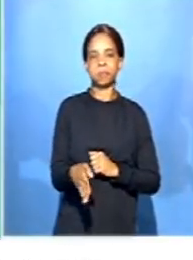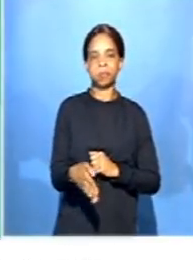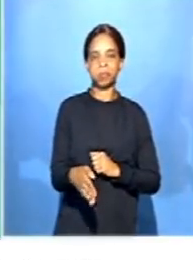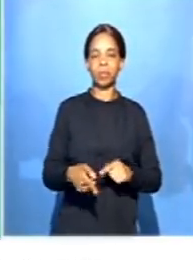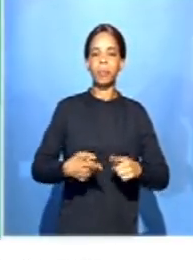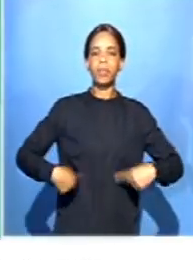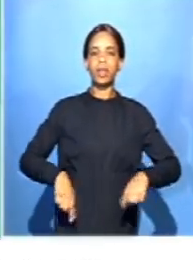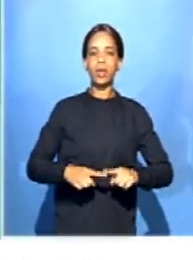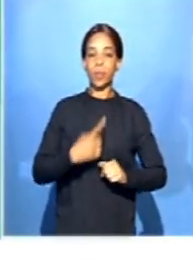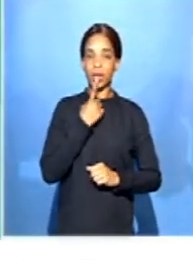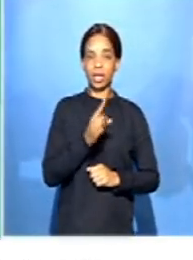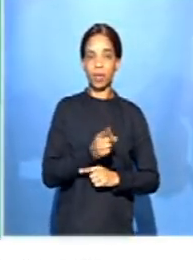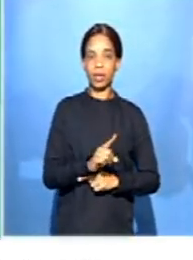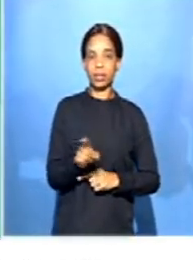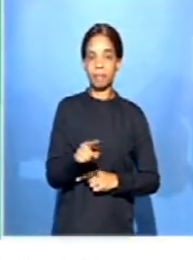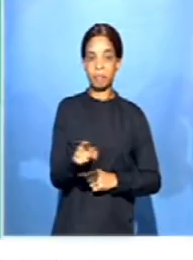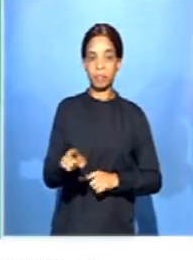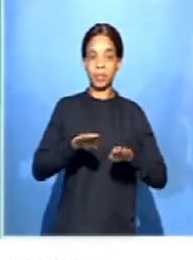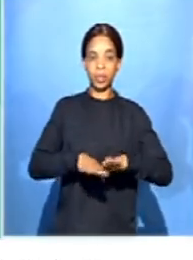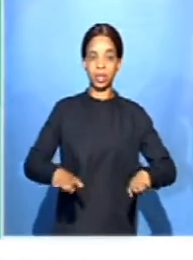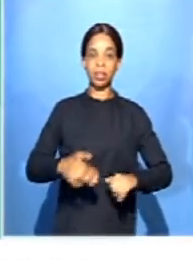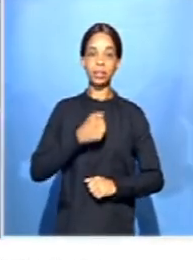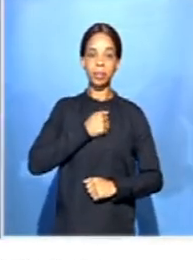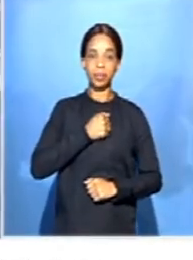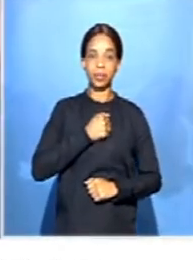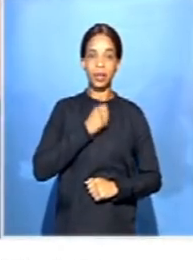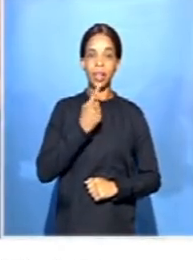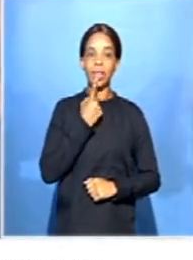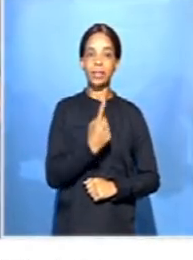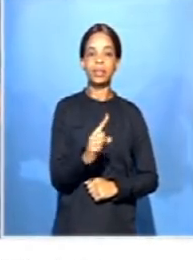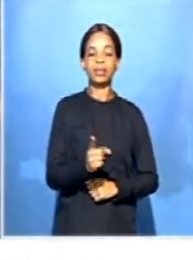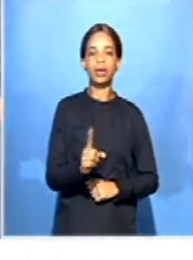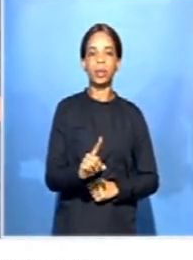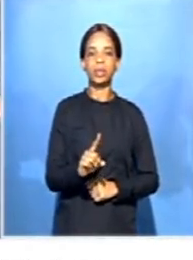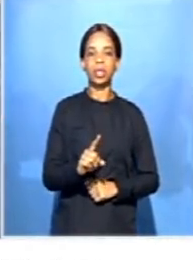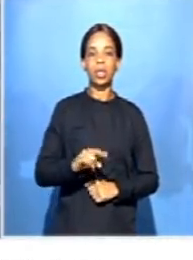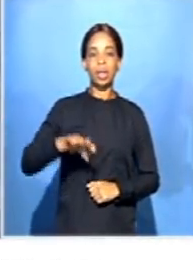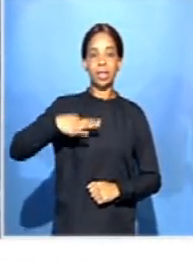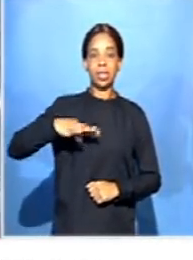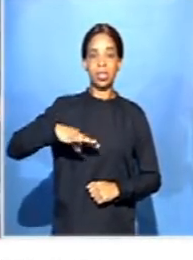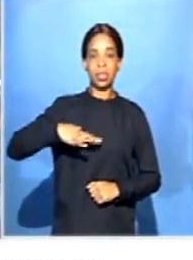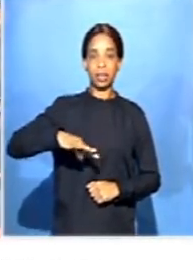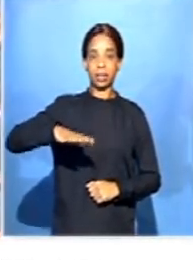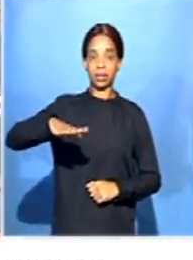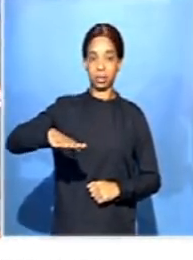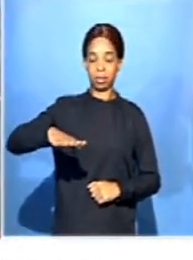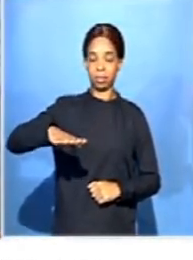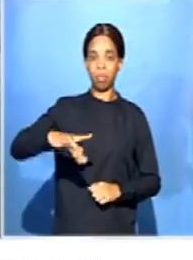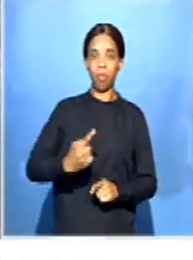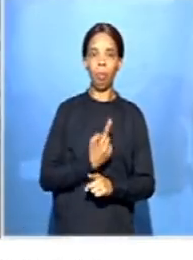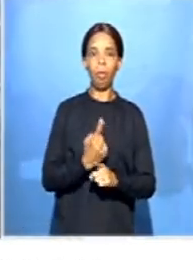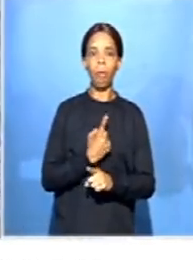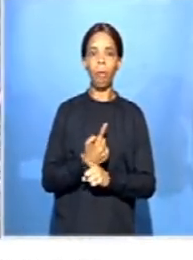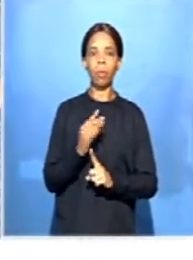ngwana teng ba re ngwana mosetsana ke thaka ga mmago o ipontshitse ga mamantse a lwala